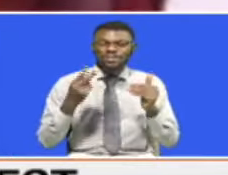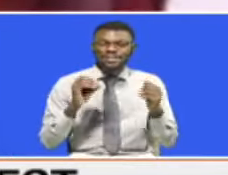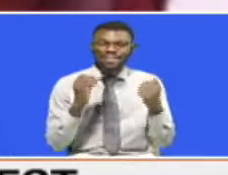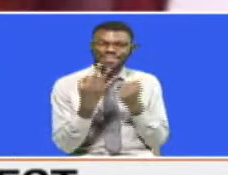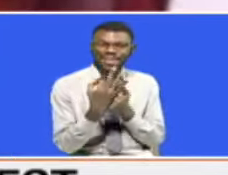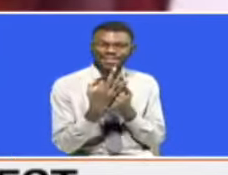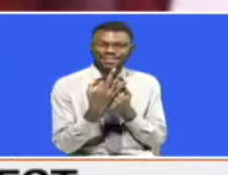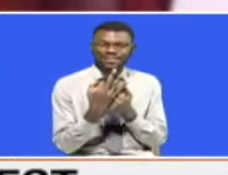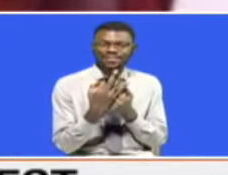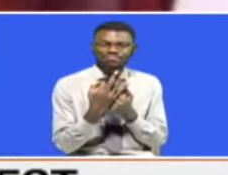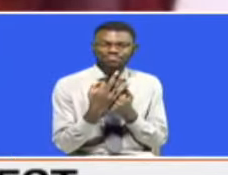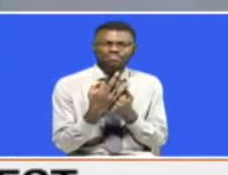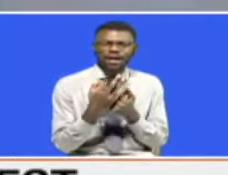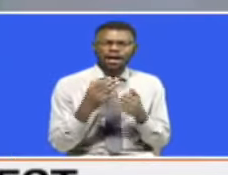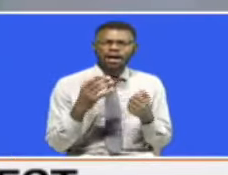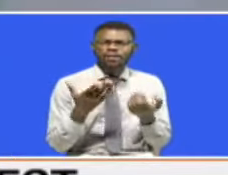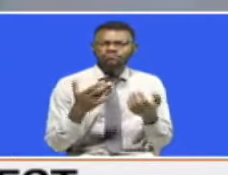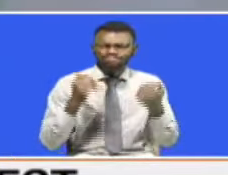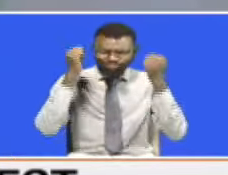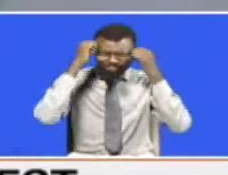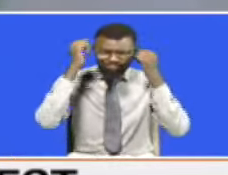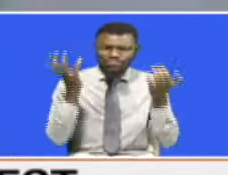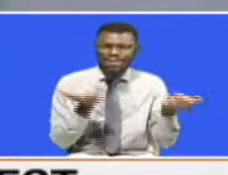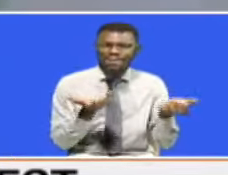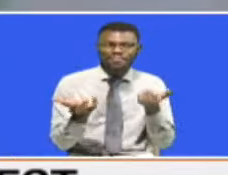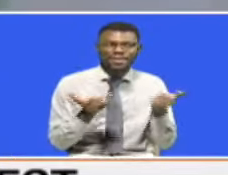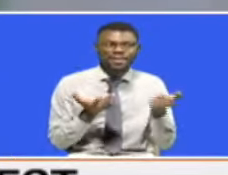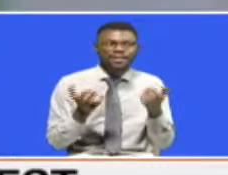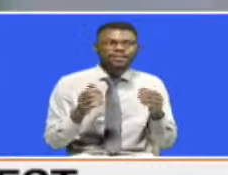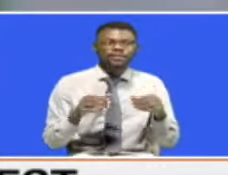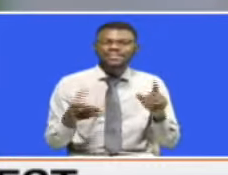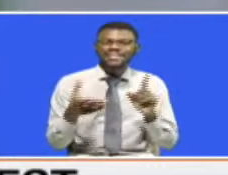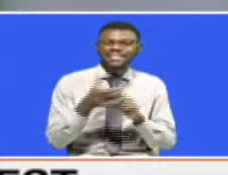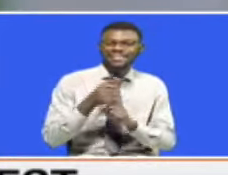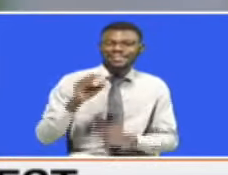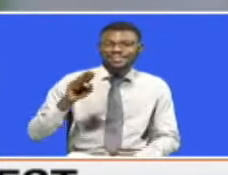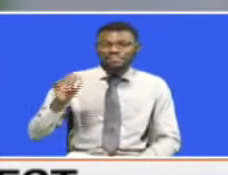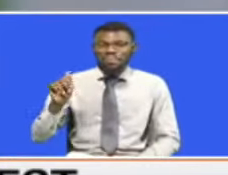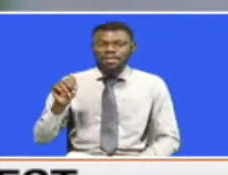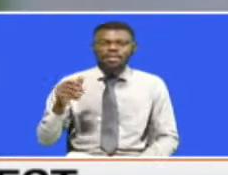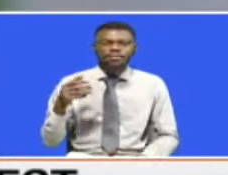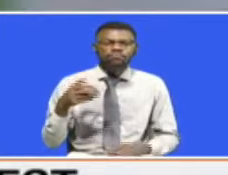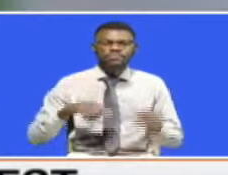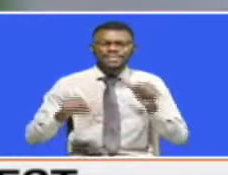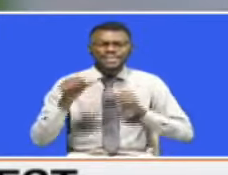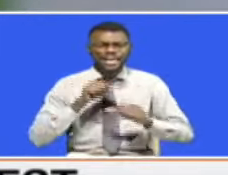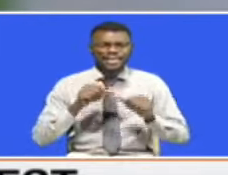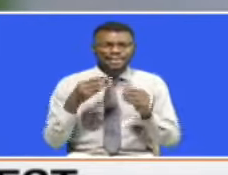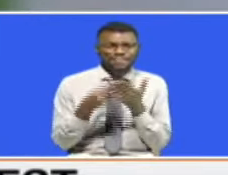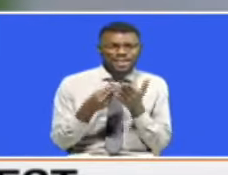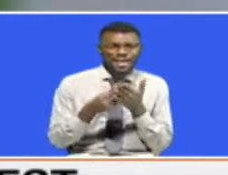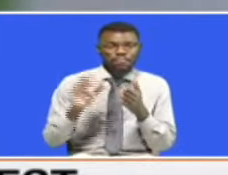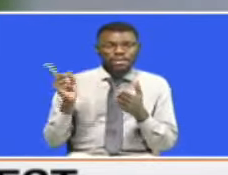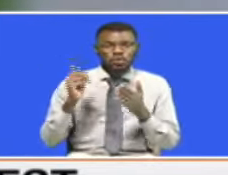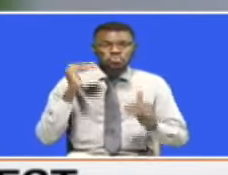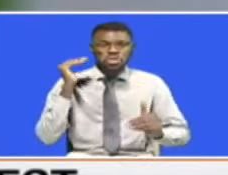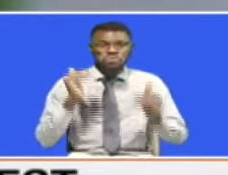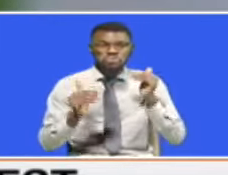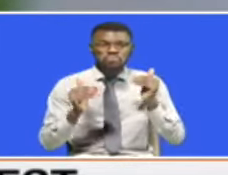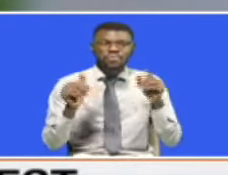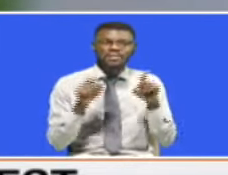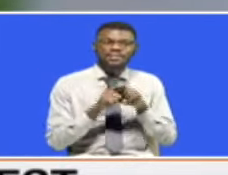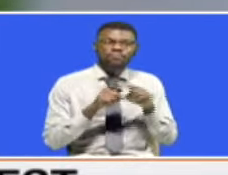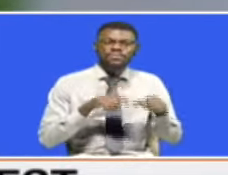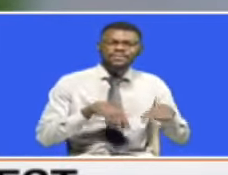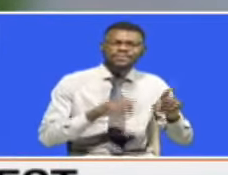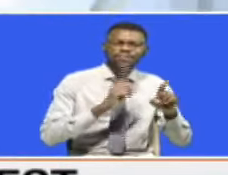an undergraduate degree in commerce. He later obtained a Master's of Science degree in finance from the University of Nairobi. At the